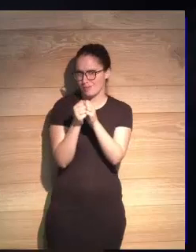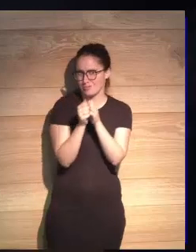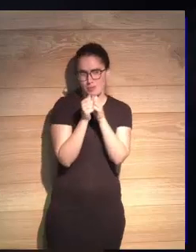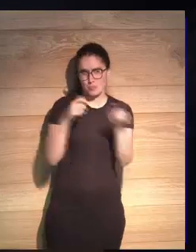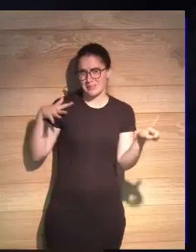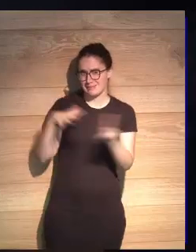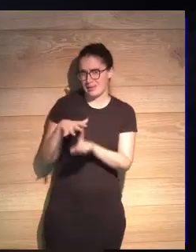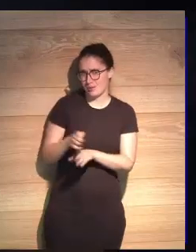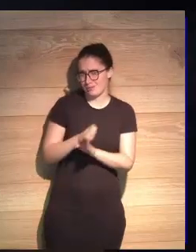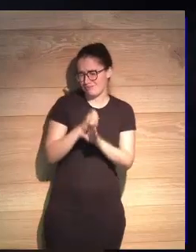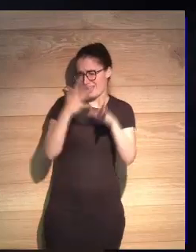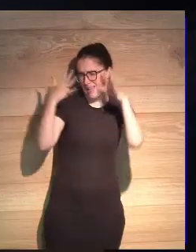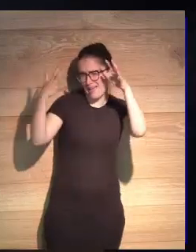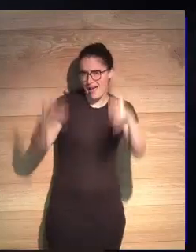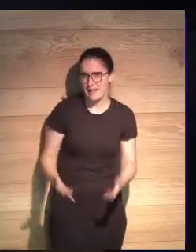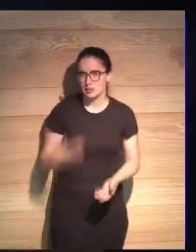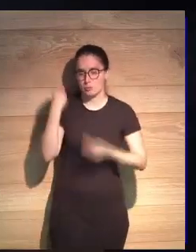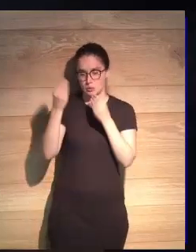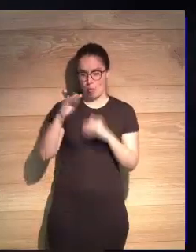they became top